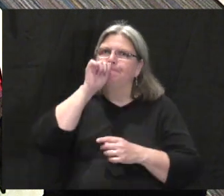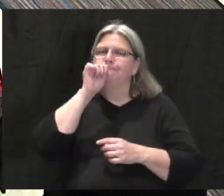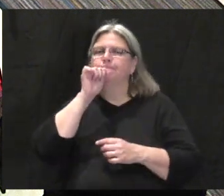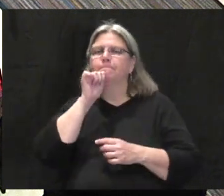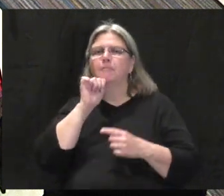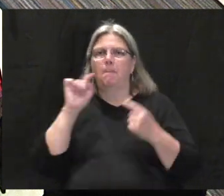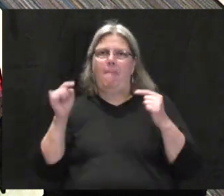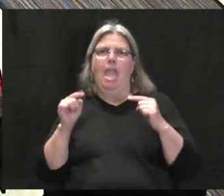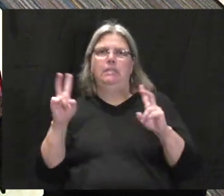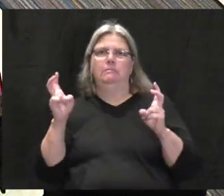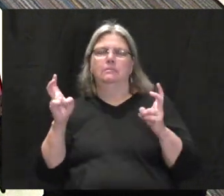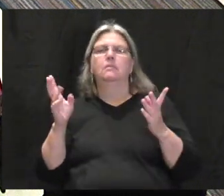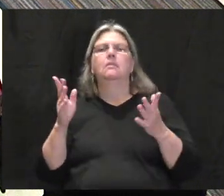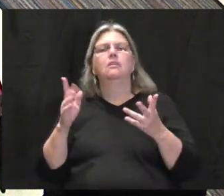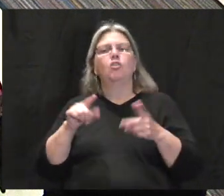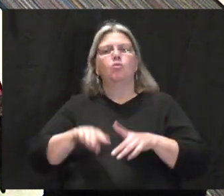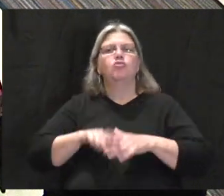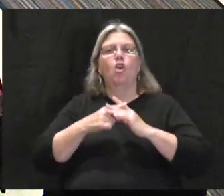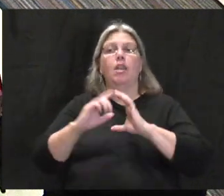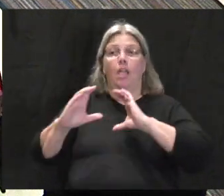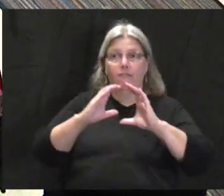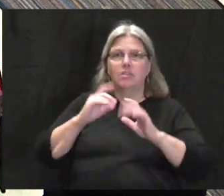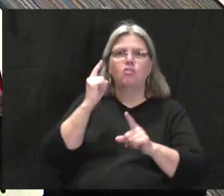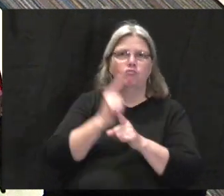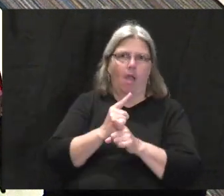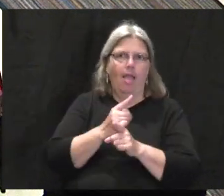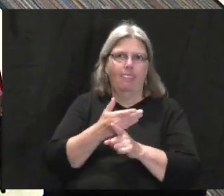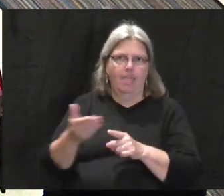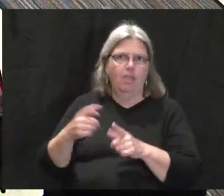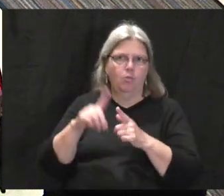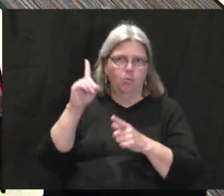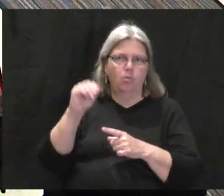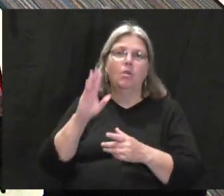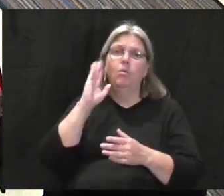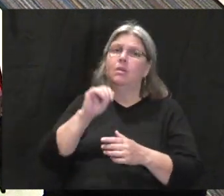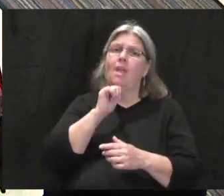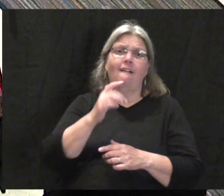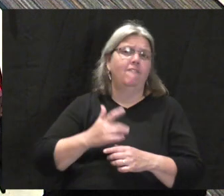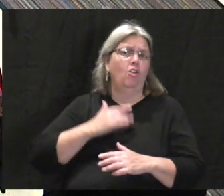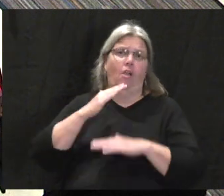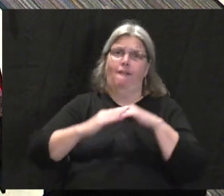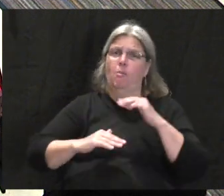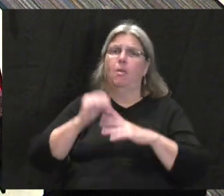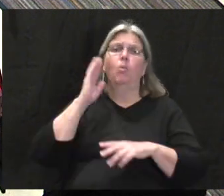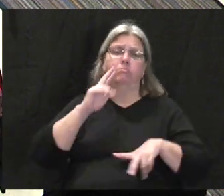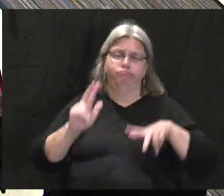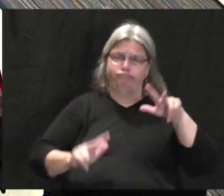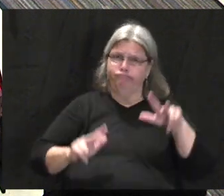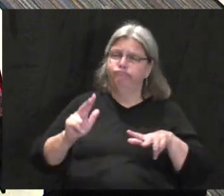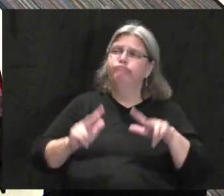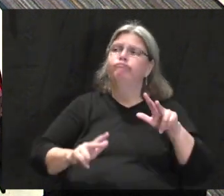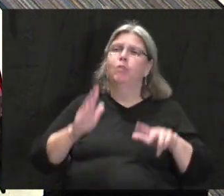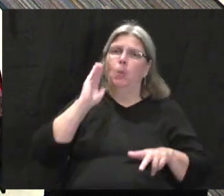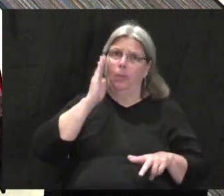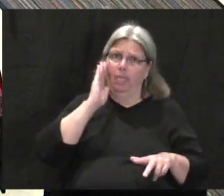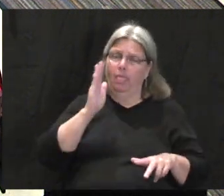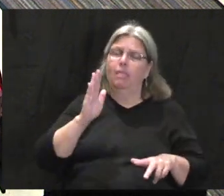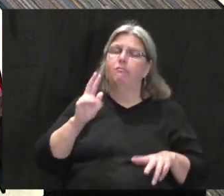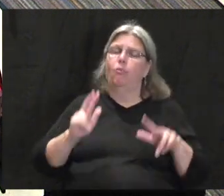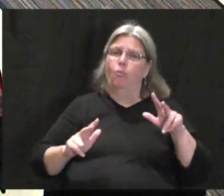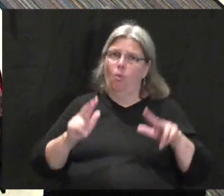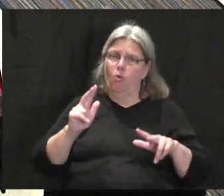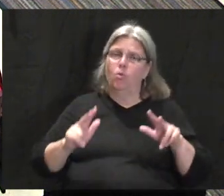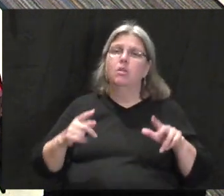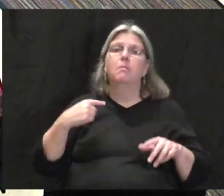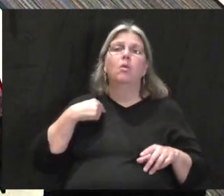human beings and honestly talk with each other about the things that we see, and then find solutions to those things.